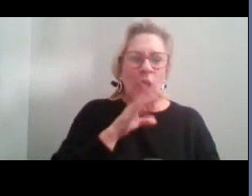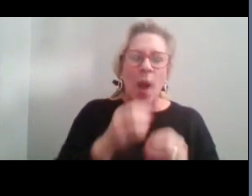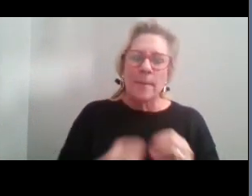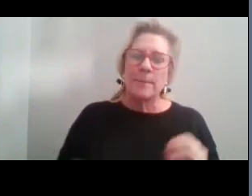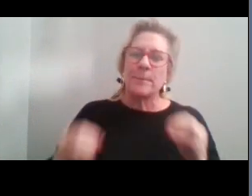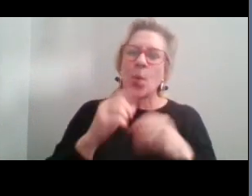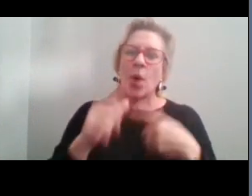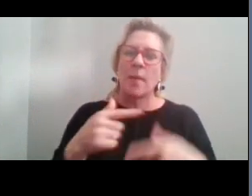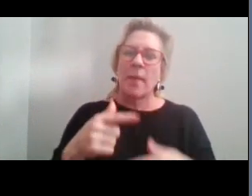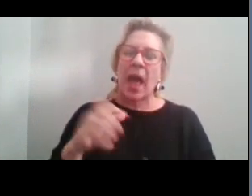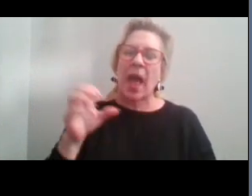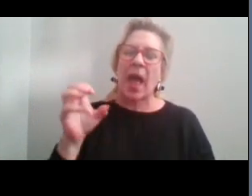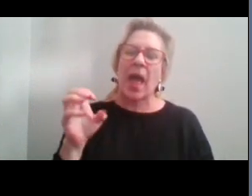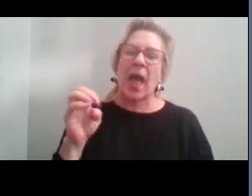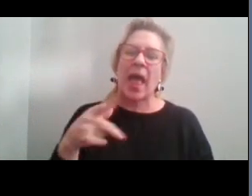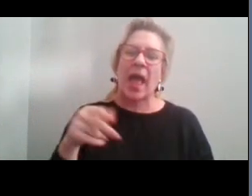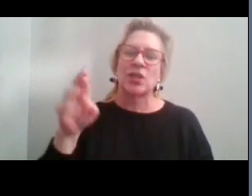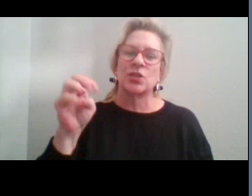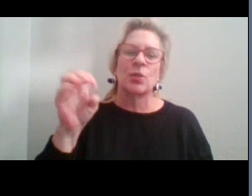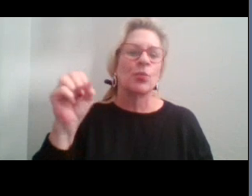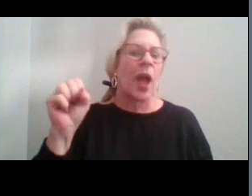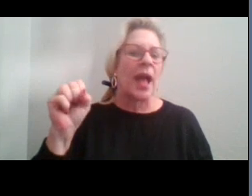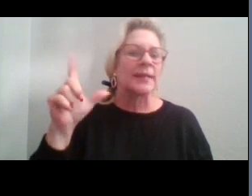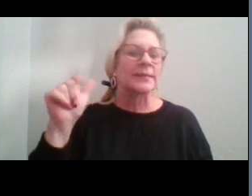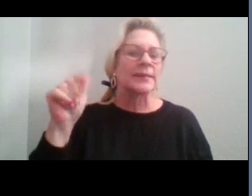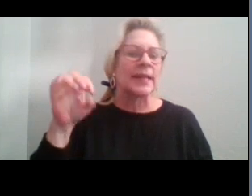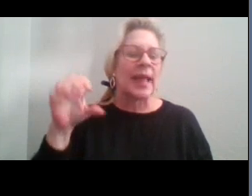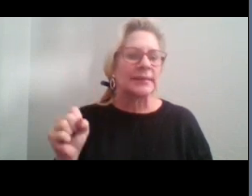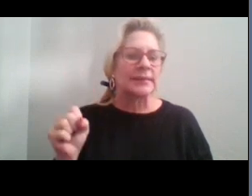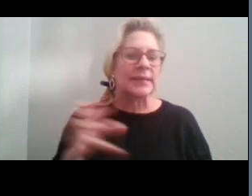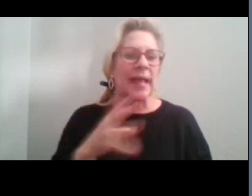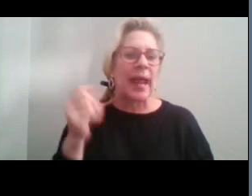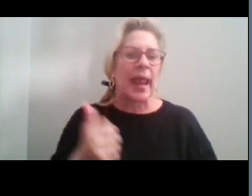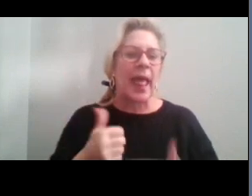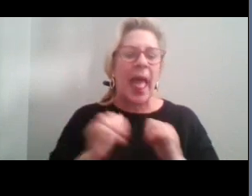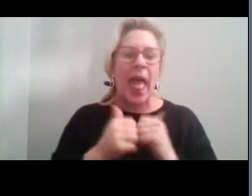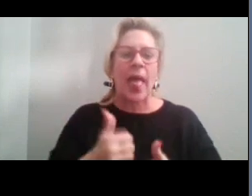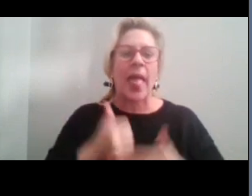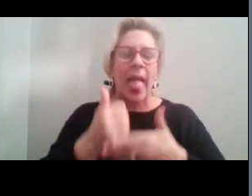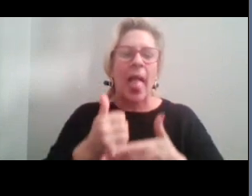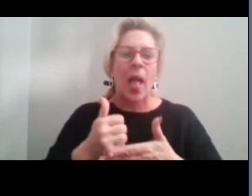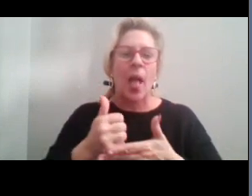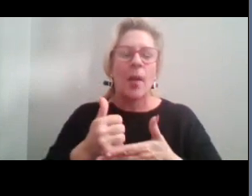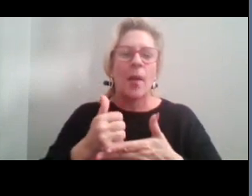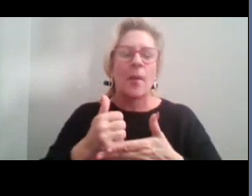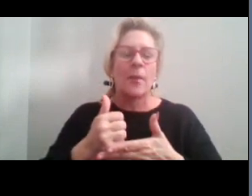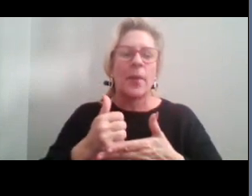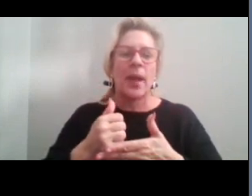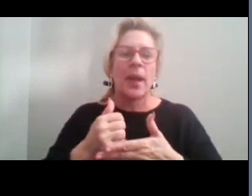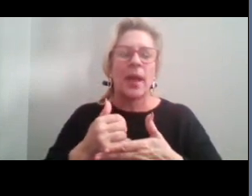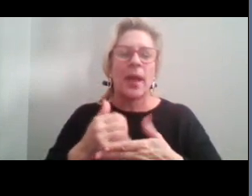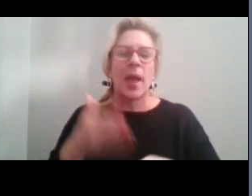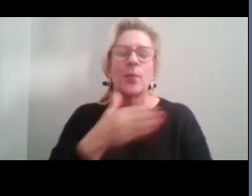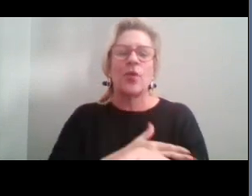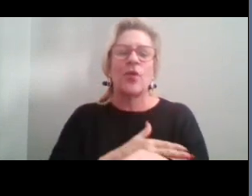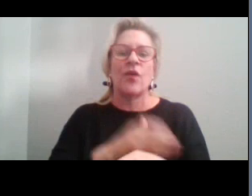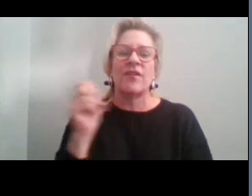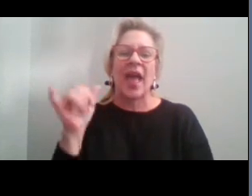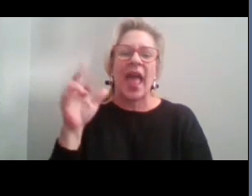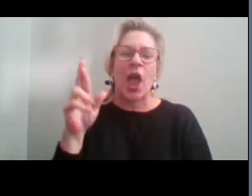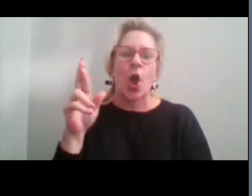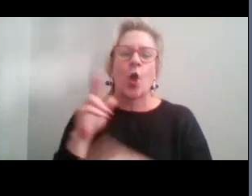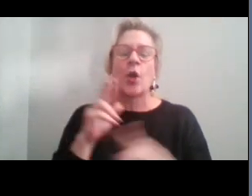zero-emission buses and the ways that you're also using express lanes to help improve air quality? Sure, thank you. One of the things we're really proud